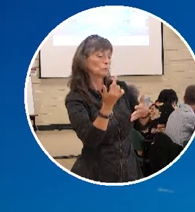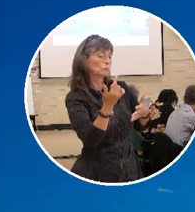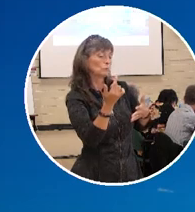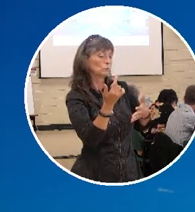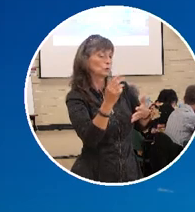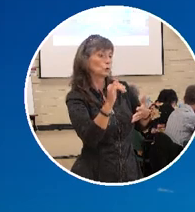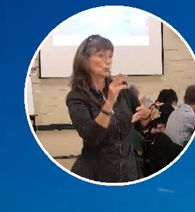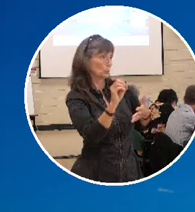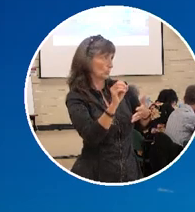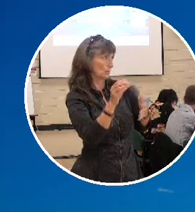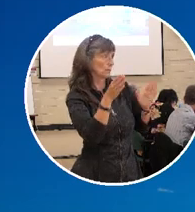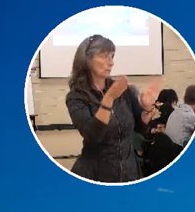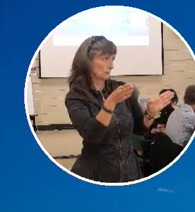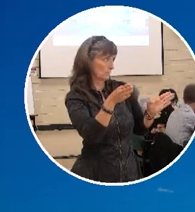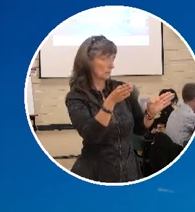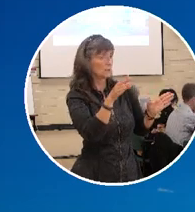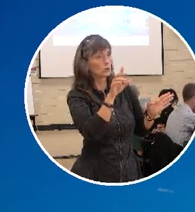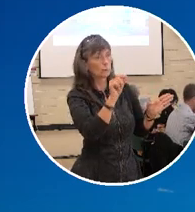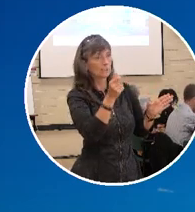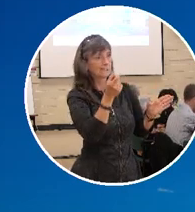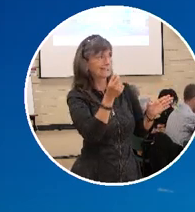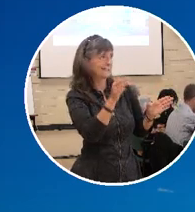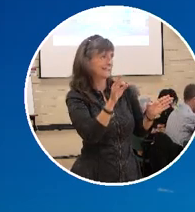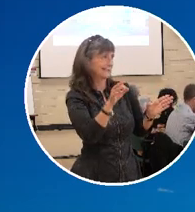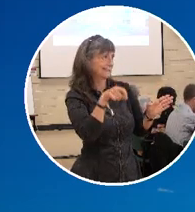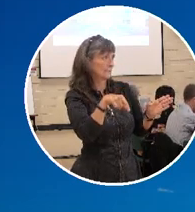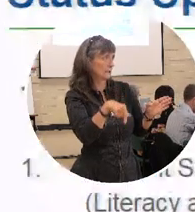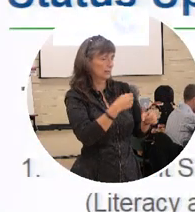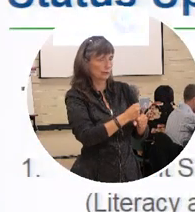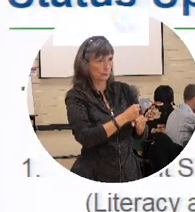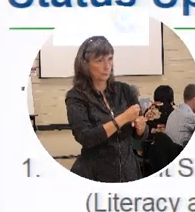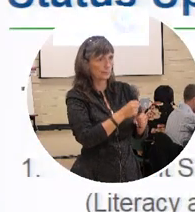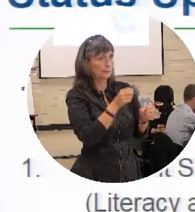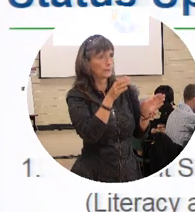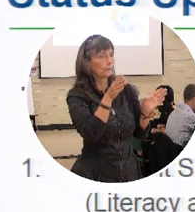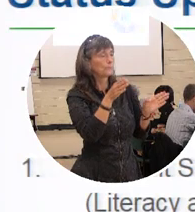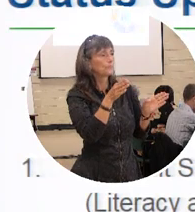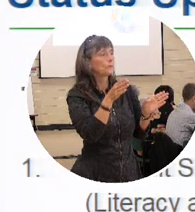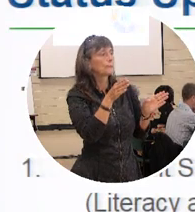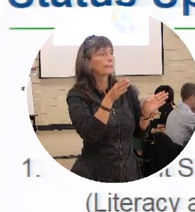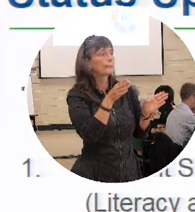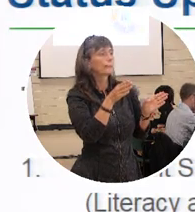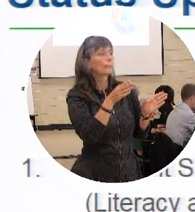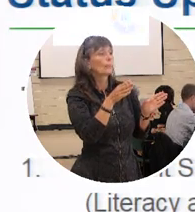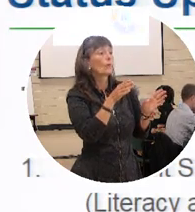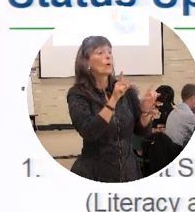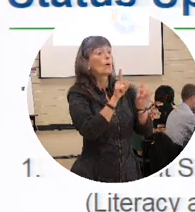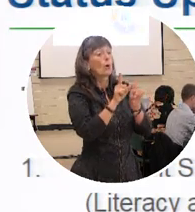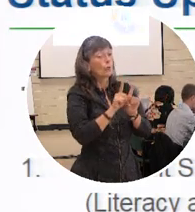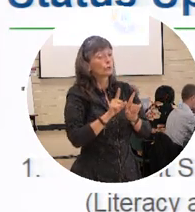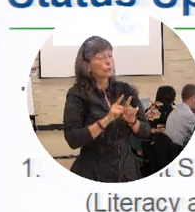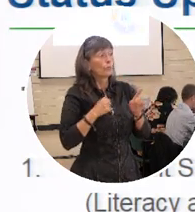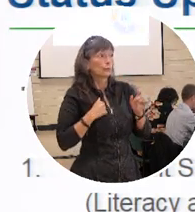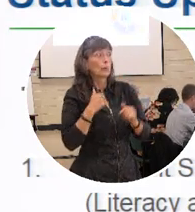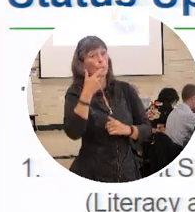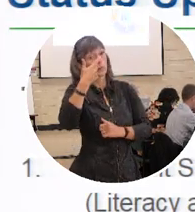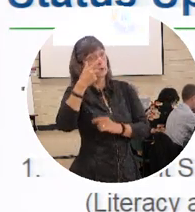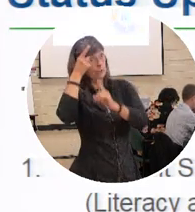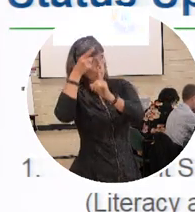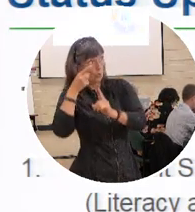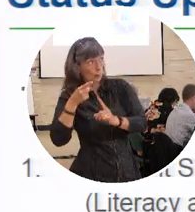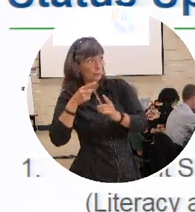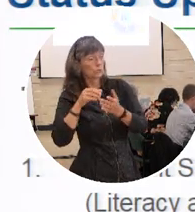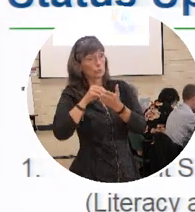to June of 2019. And as always, quick reference to our three strategic goals on student